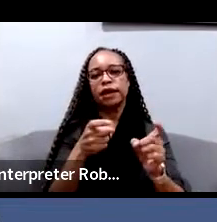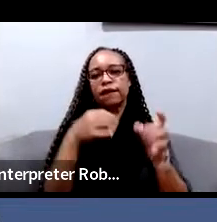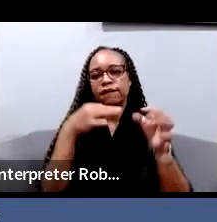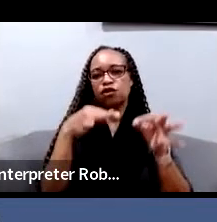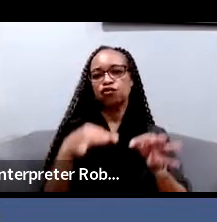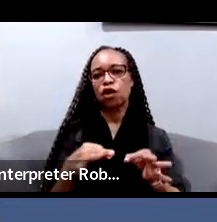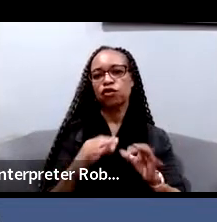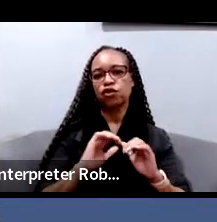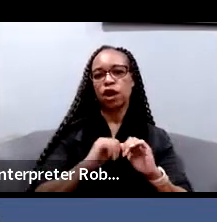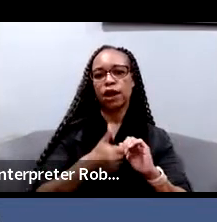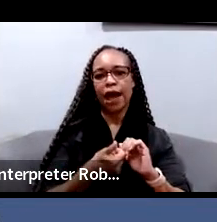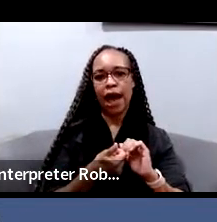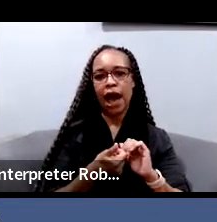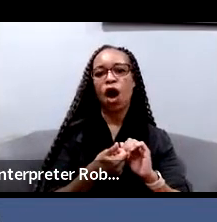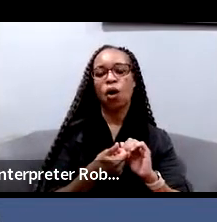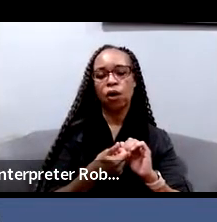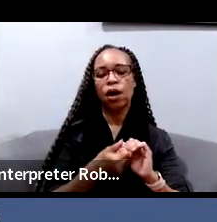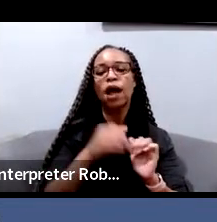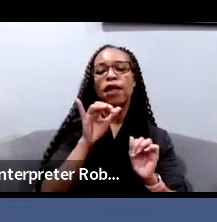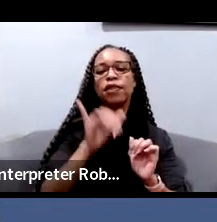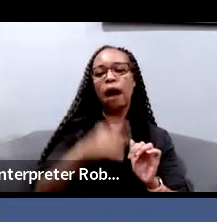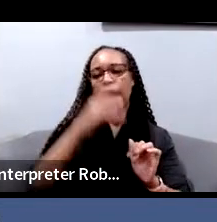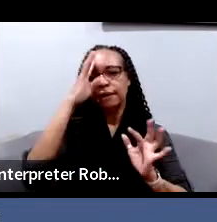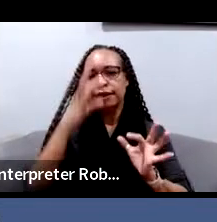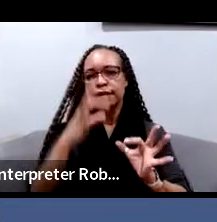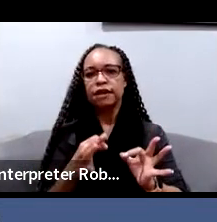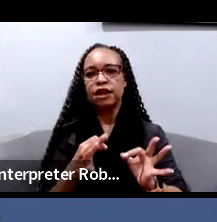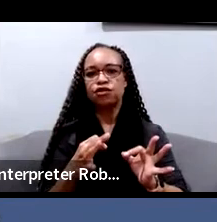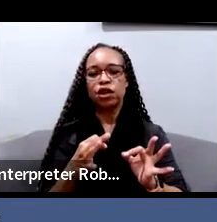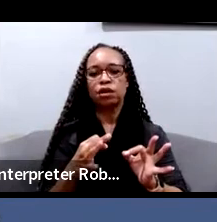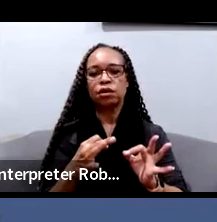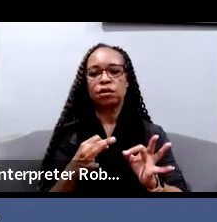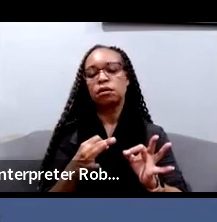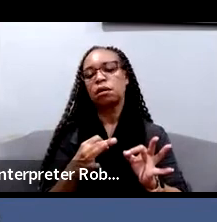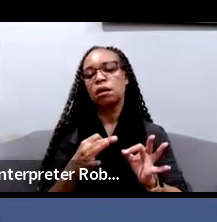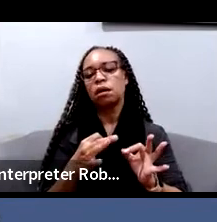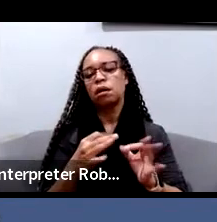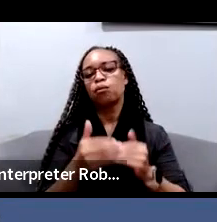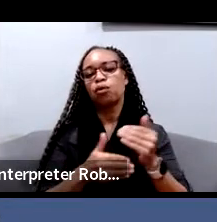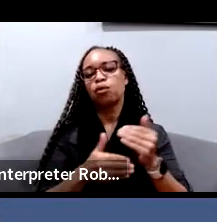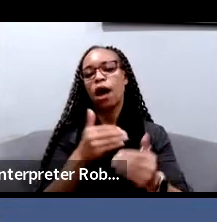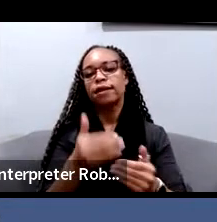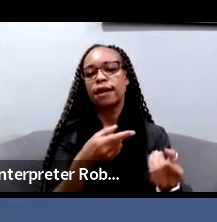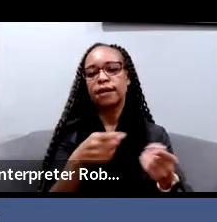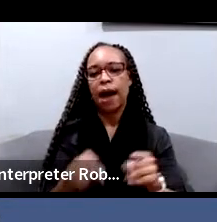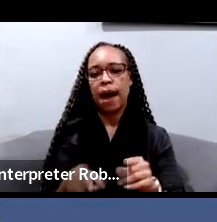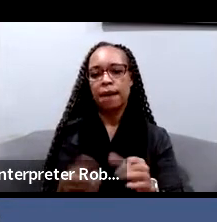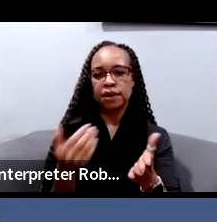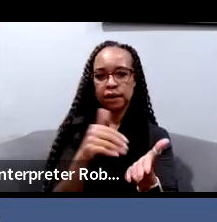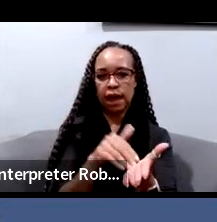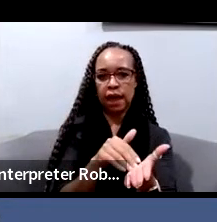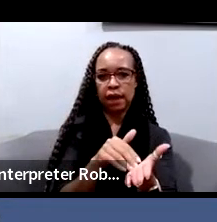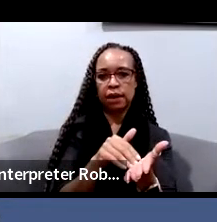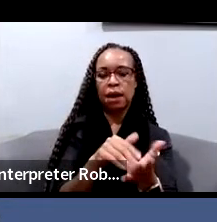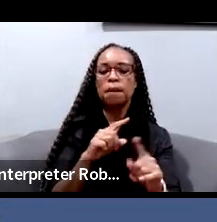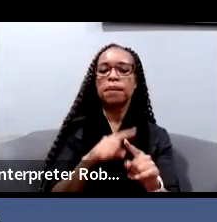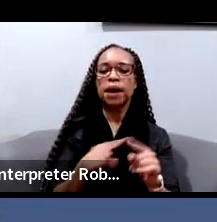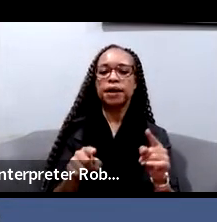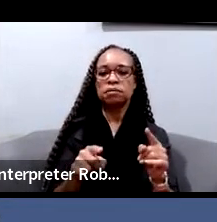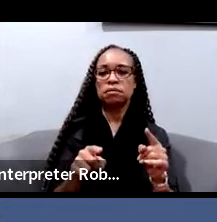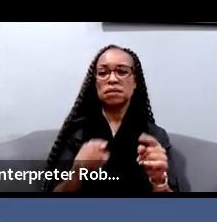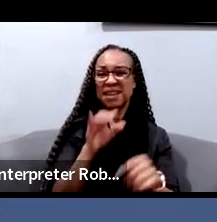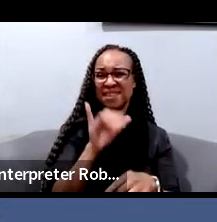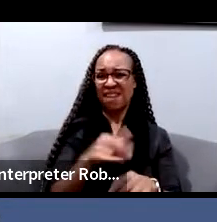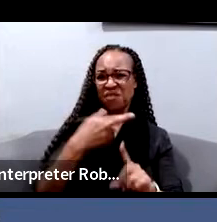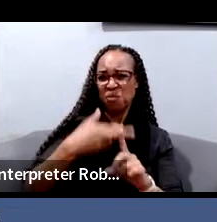how to handle the redetermination process, but have these efforts been made with regards to rental and